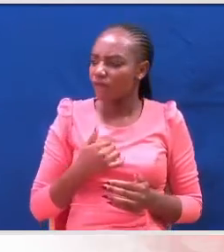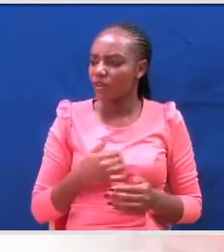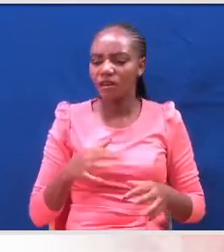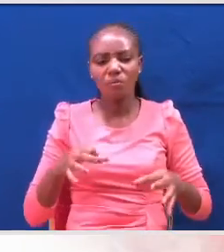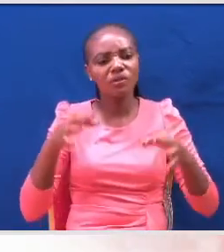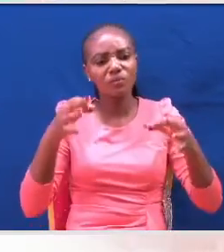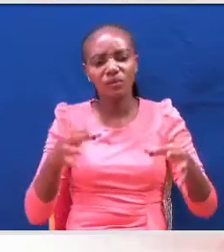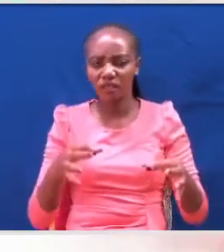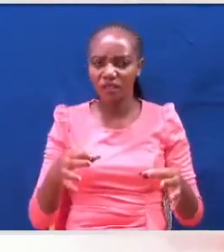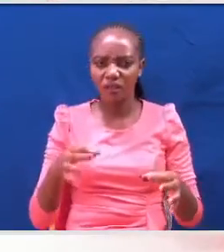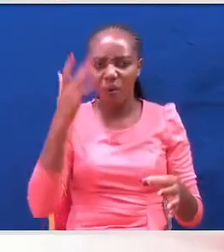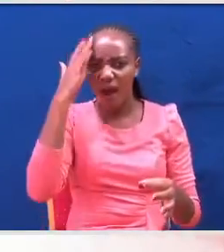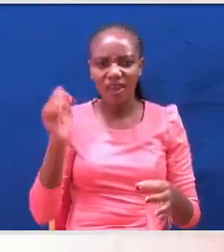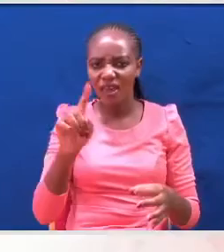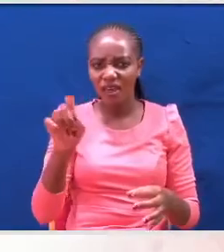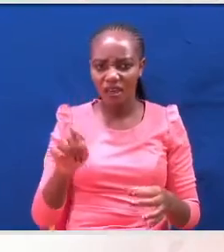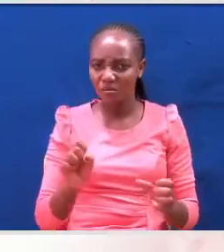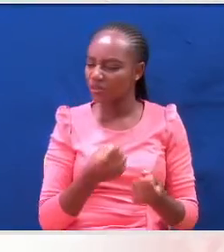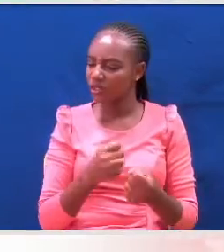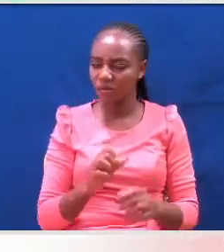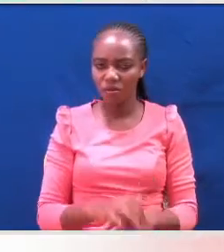hawawezi. Wataweza.